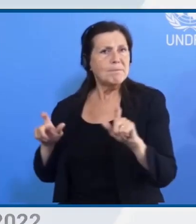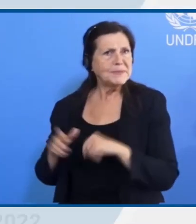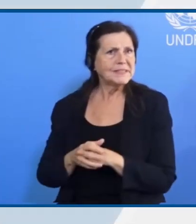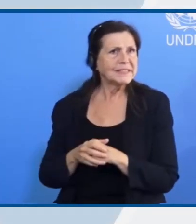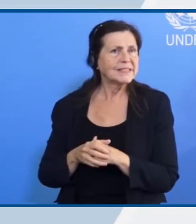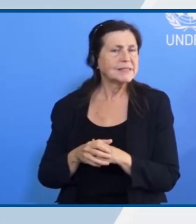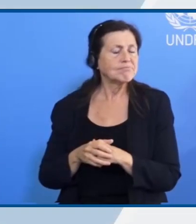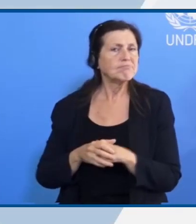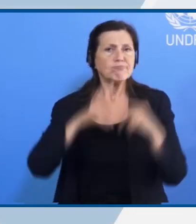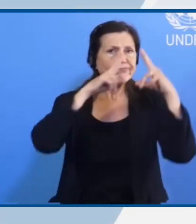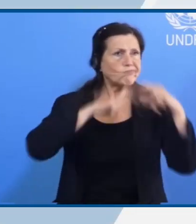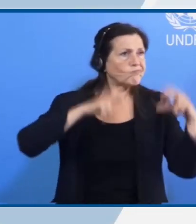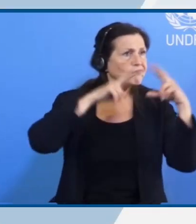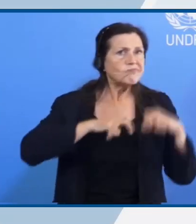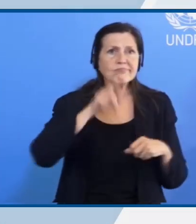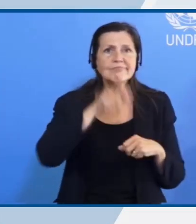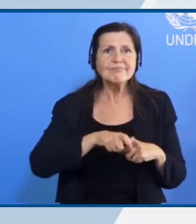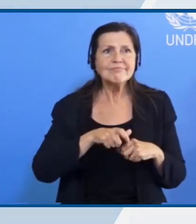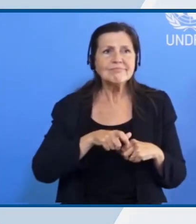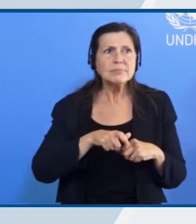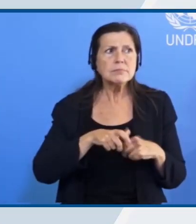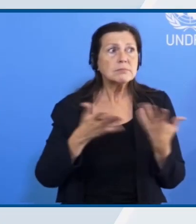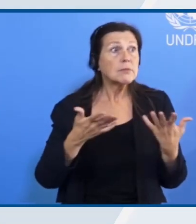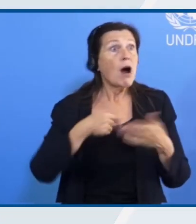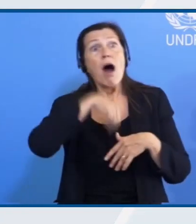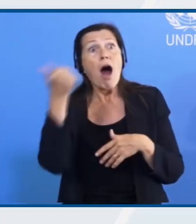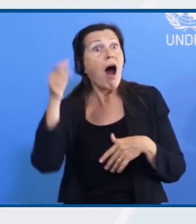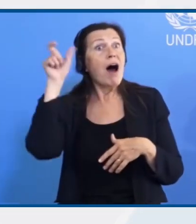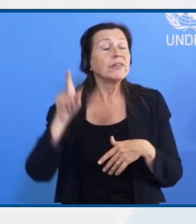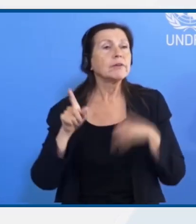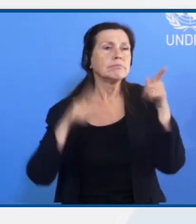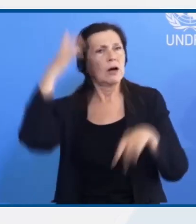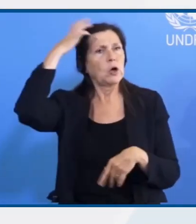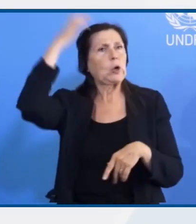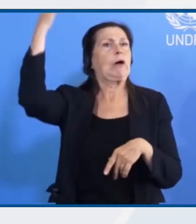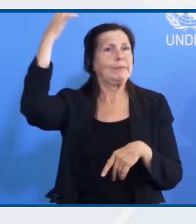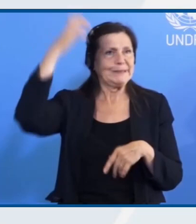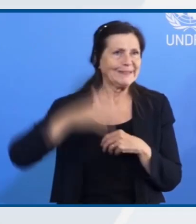Students, researchers, perhaps? I left anybody out?